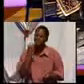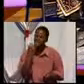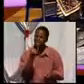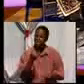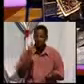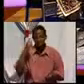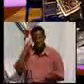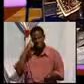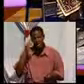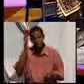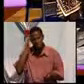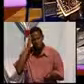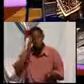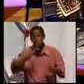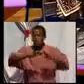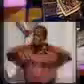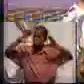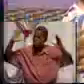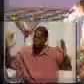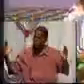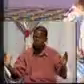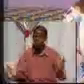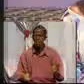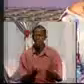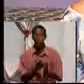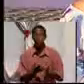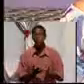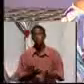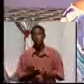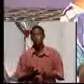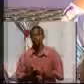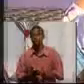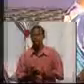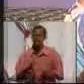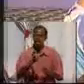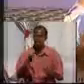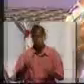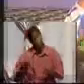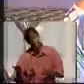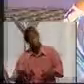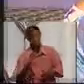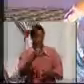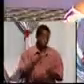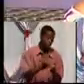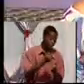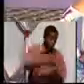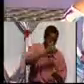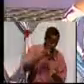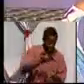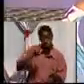I can say it's a whole bowl of soup, you can call it. You're everywhere at the same time.